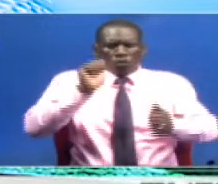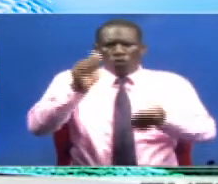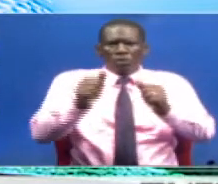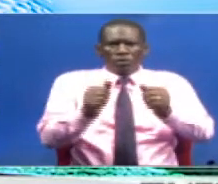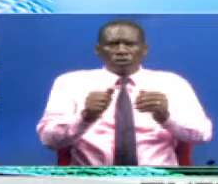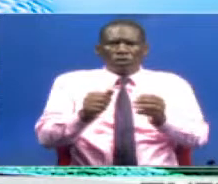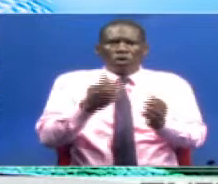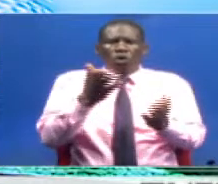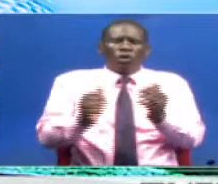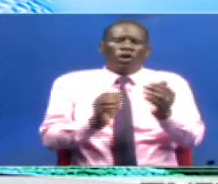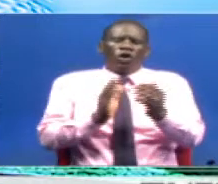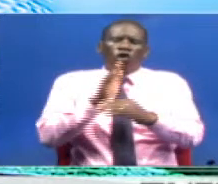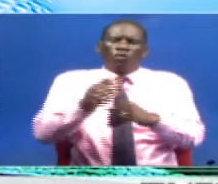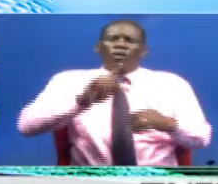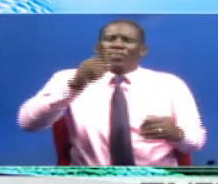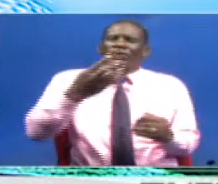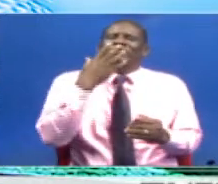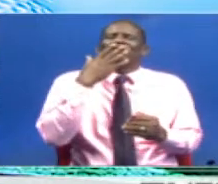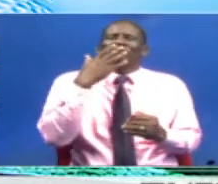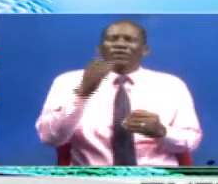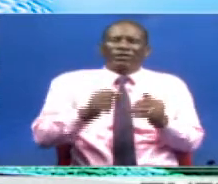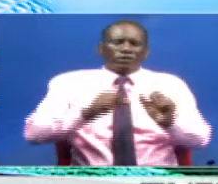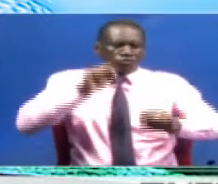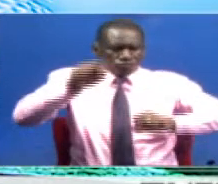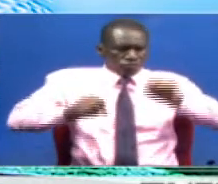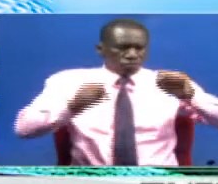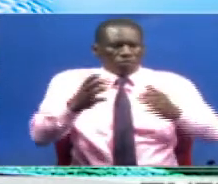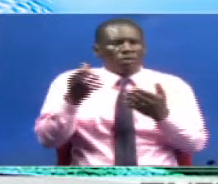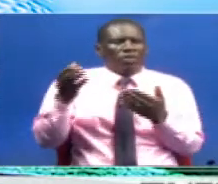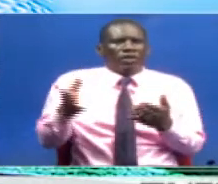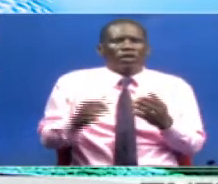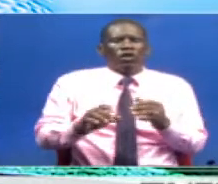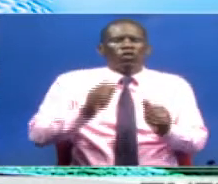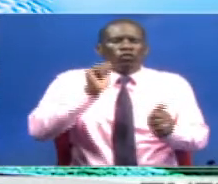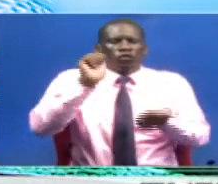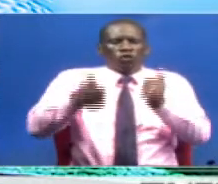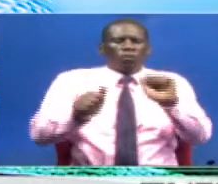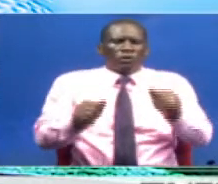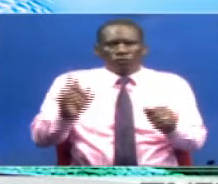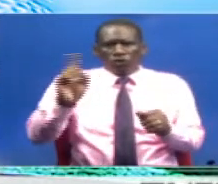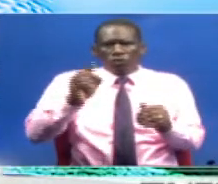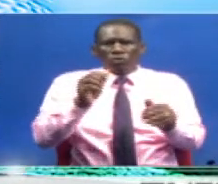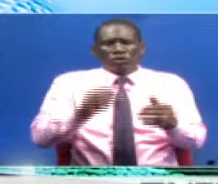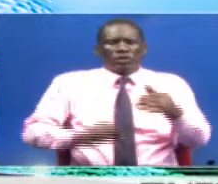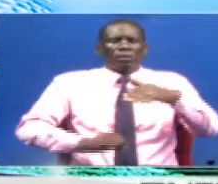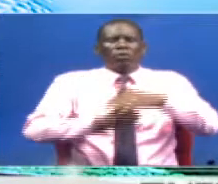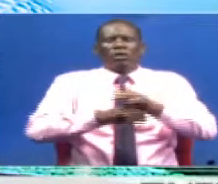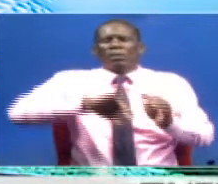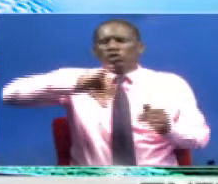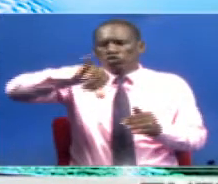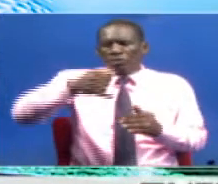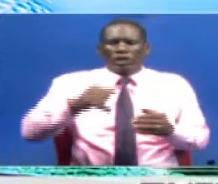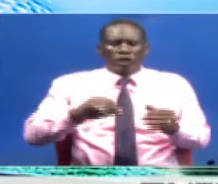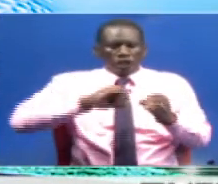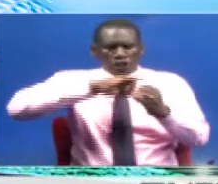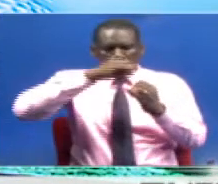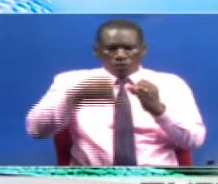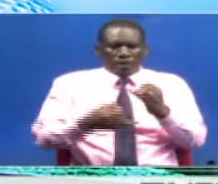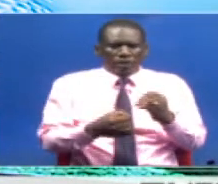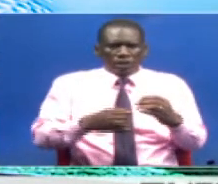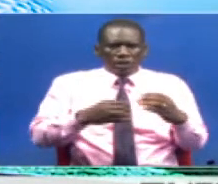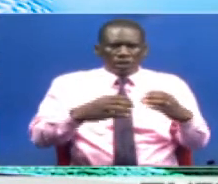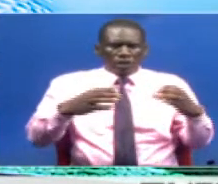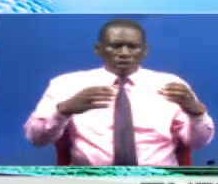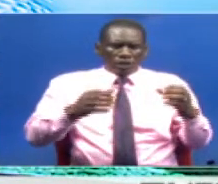1,500 cyclists turned up for the second edition of the race in Nairobi, which was sponsored by Jubilee Insurance. The diverse group of cyclists from across